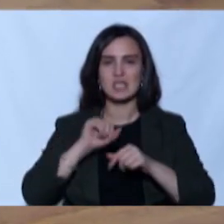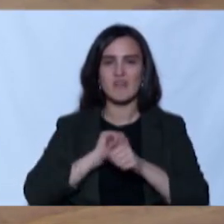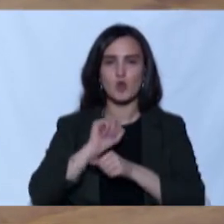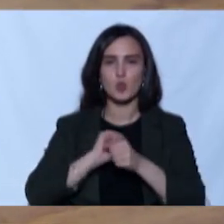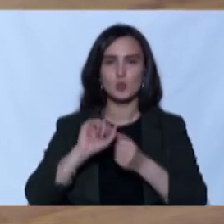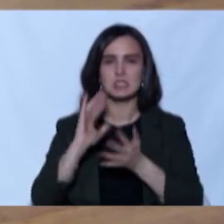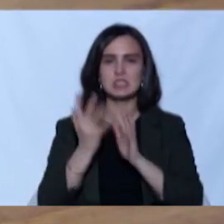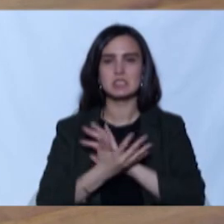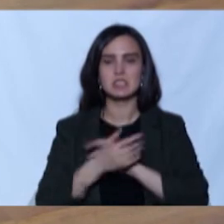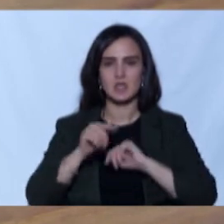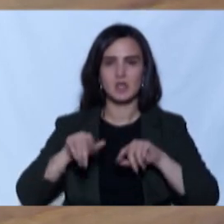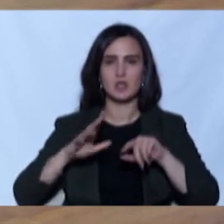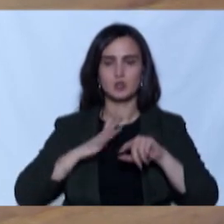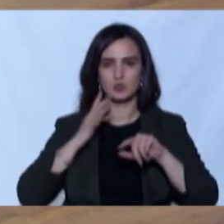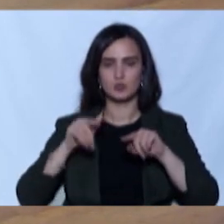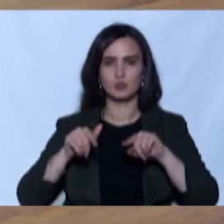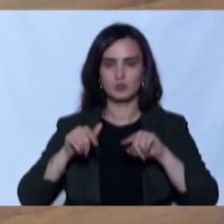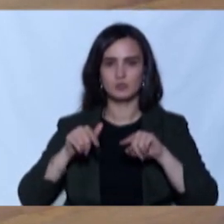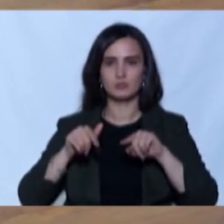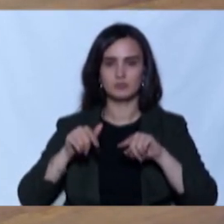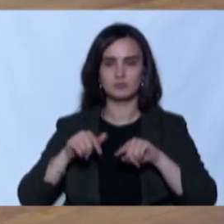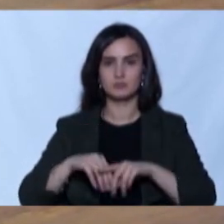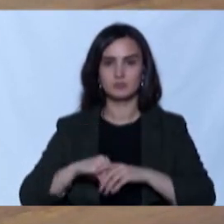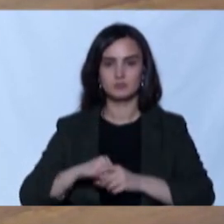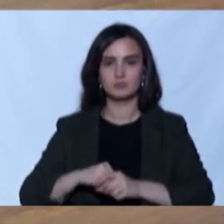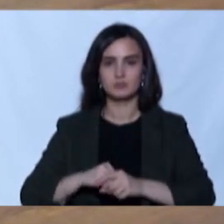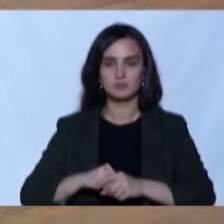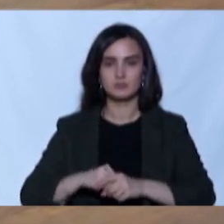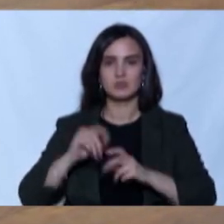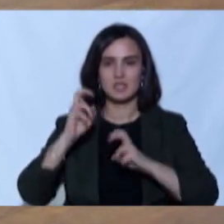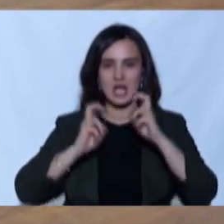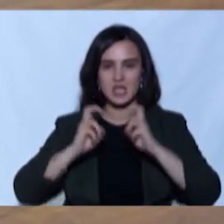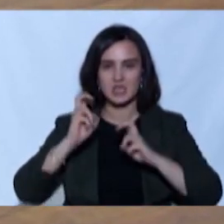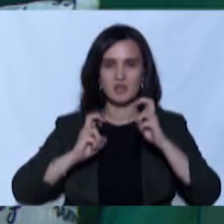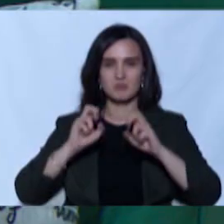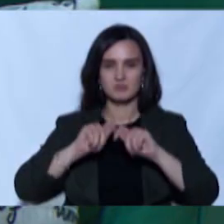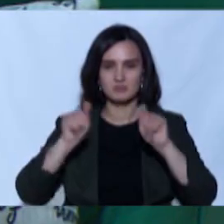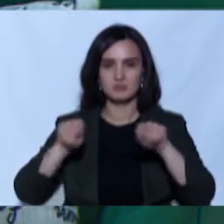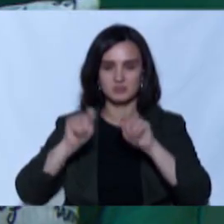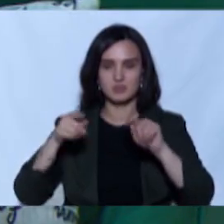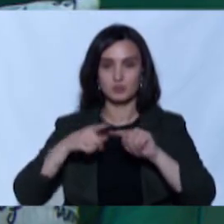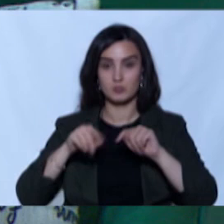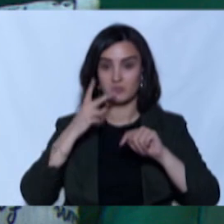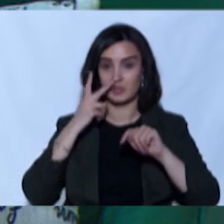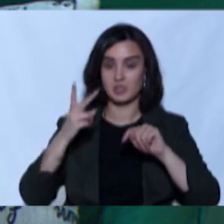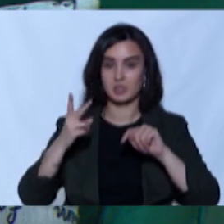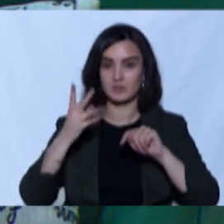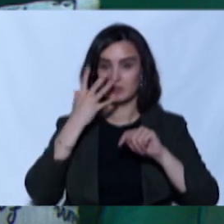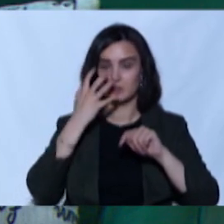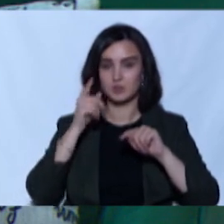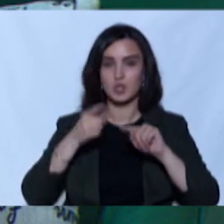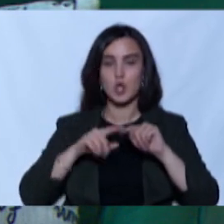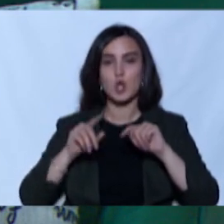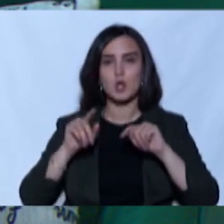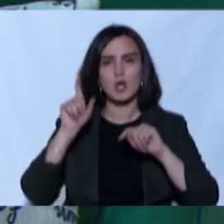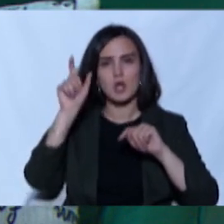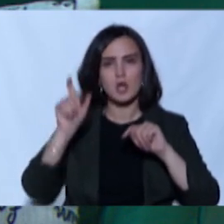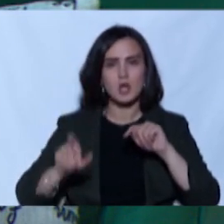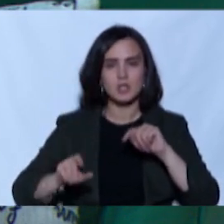and all the smoke that was being pumped out by the factories. And we get this image of a Sherlock Holmes who